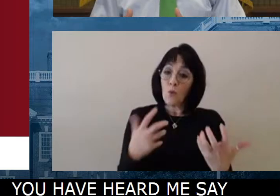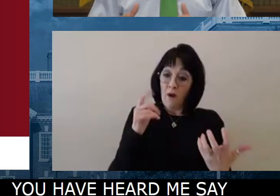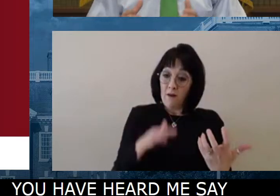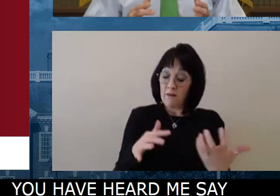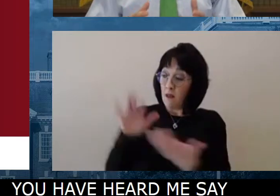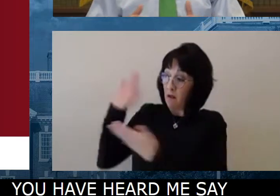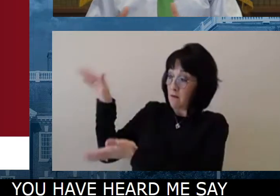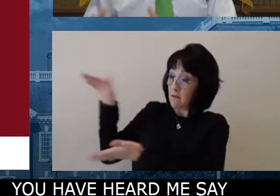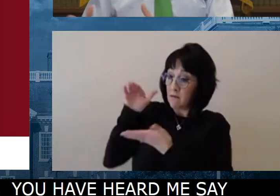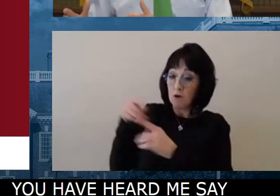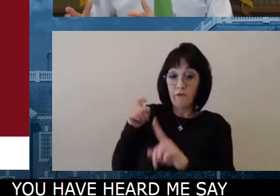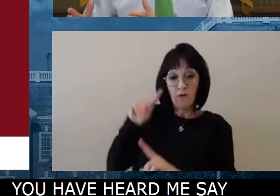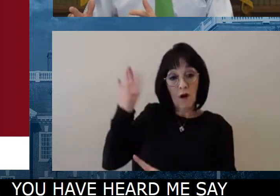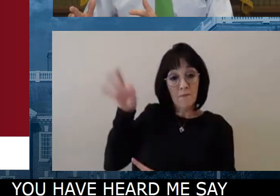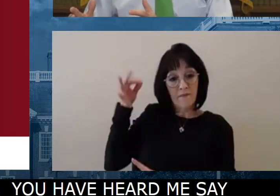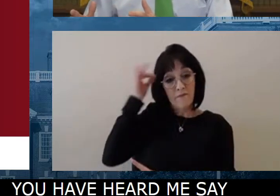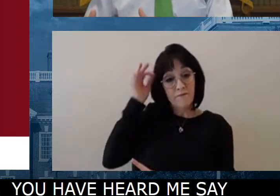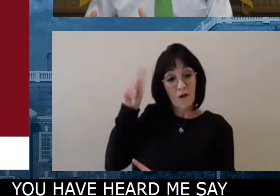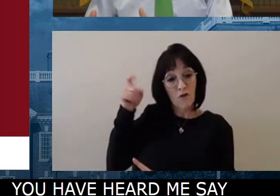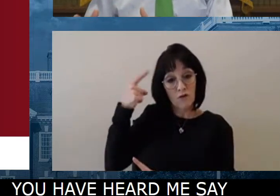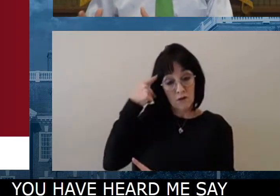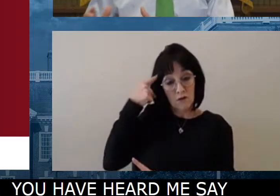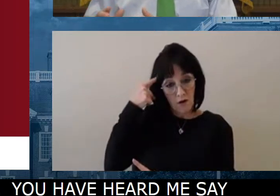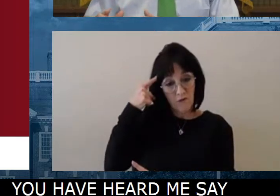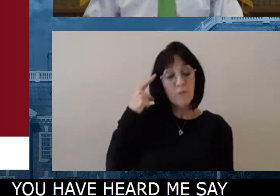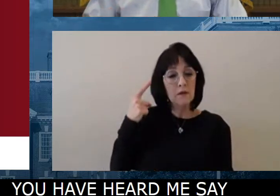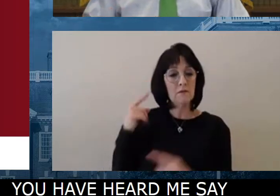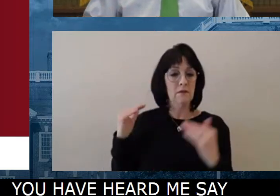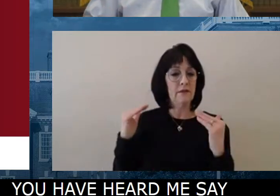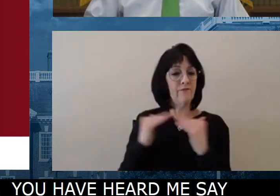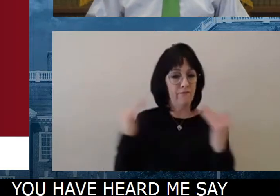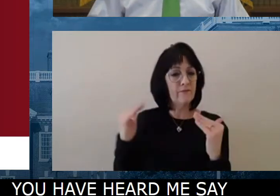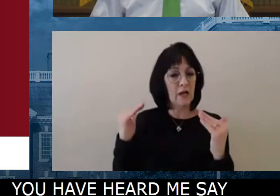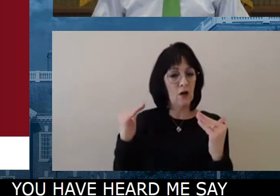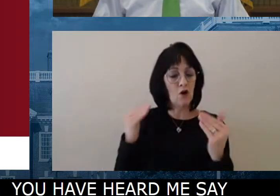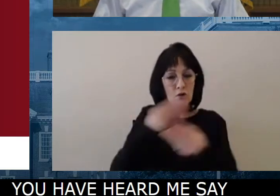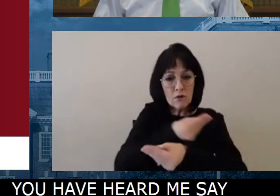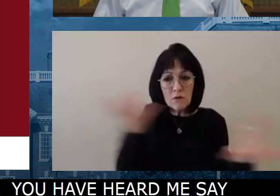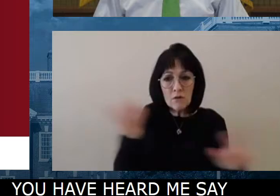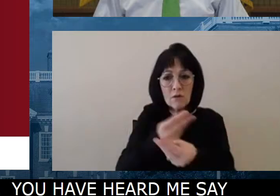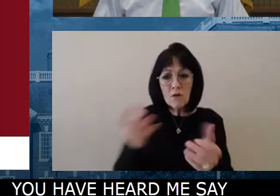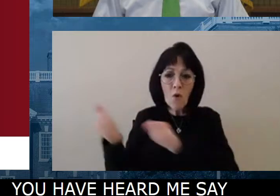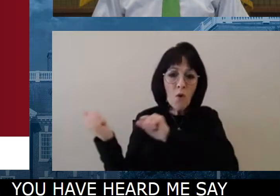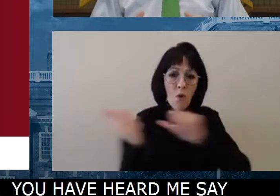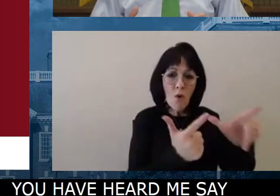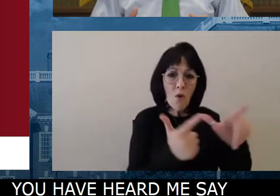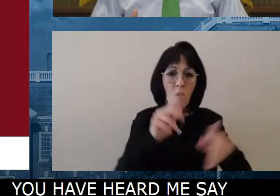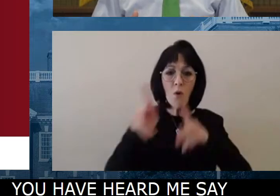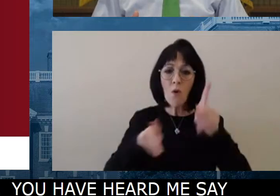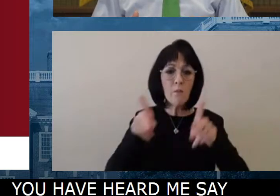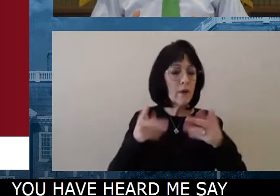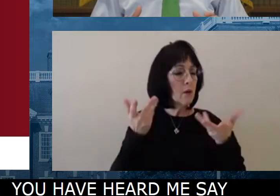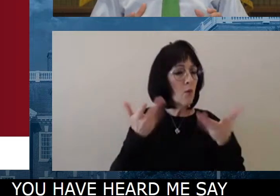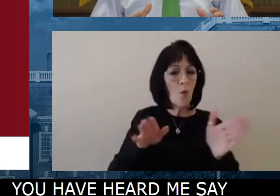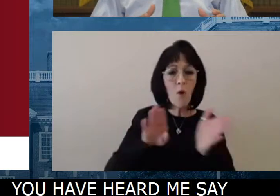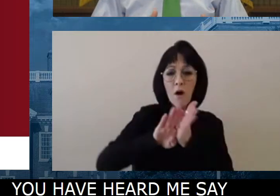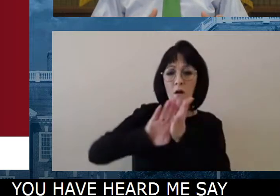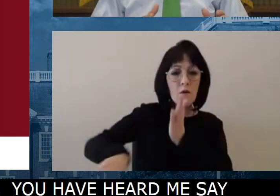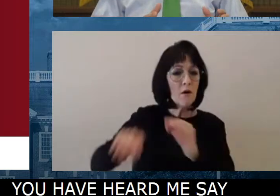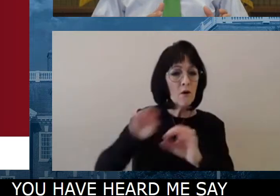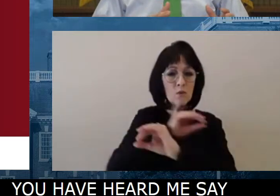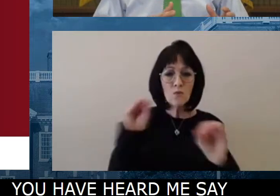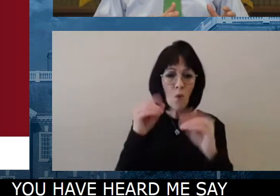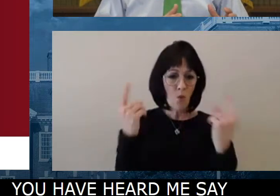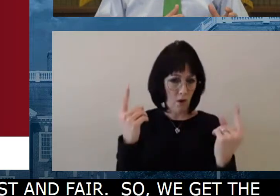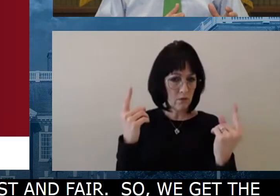federal government as equitably as we can into populations across our state. Has been difficult